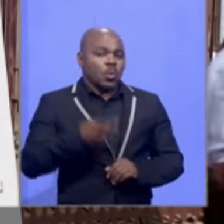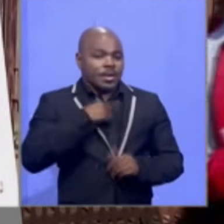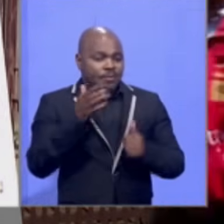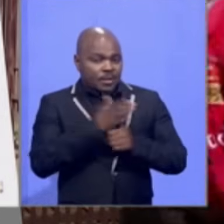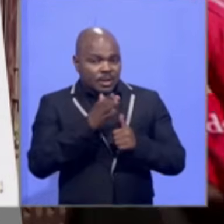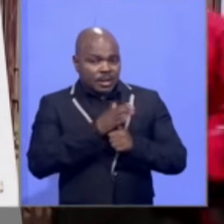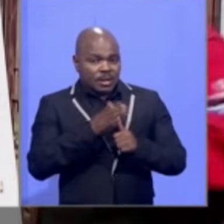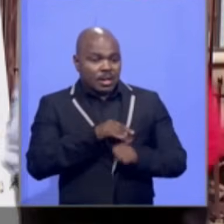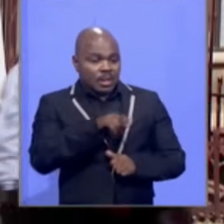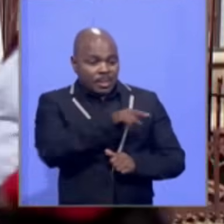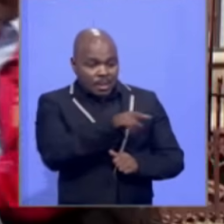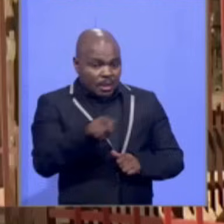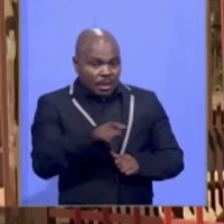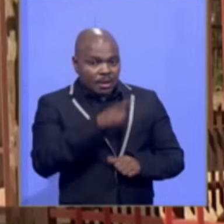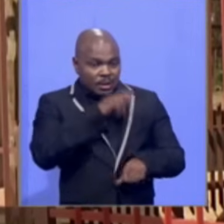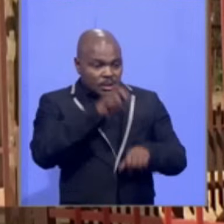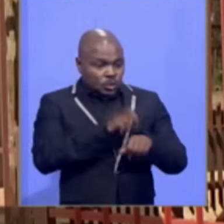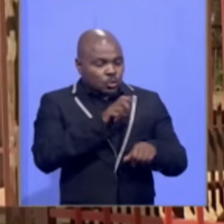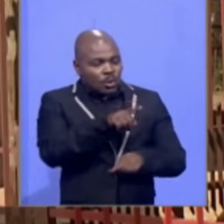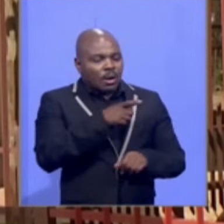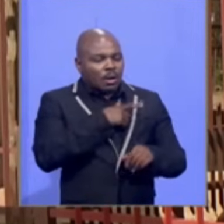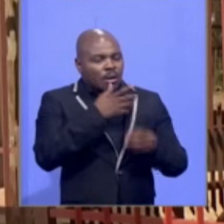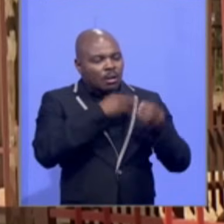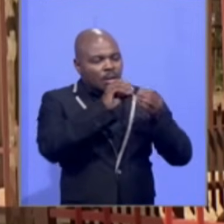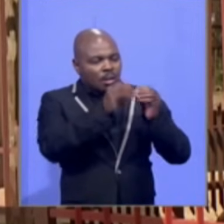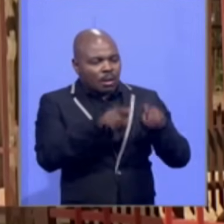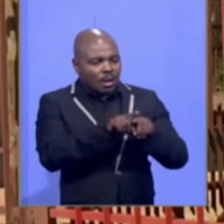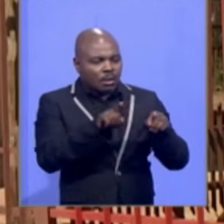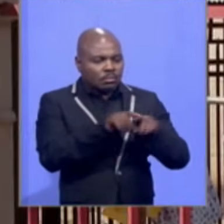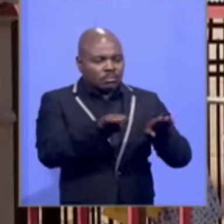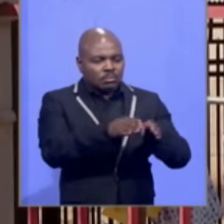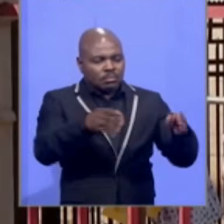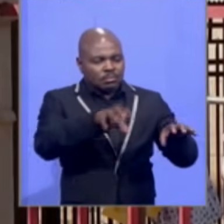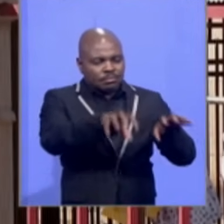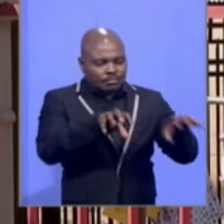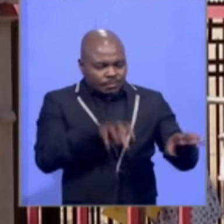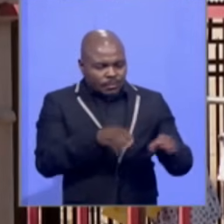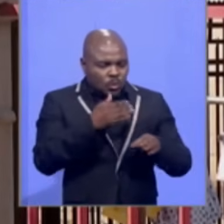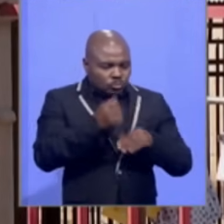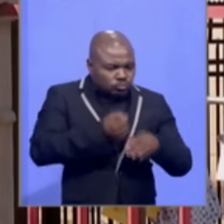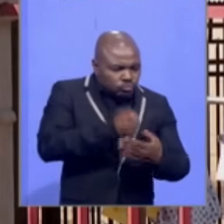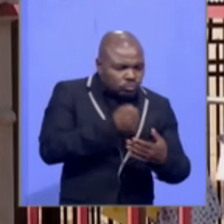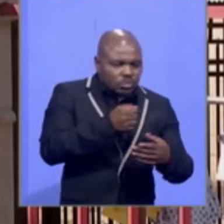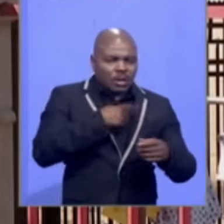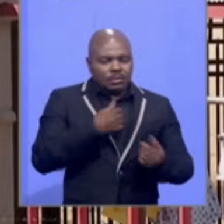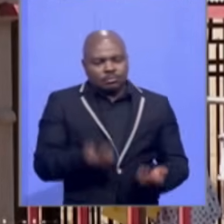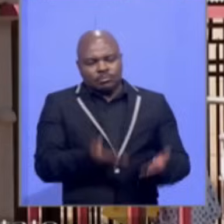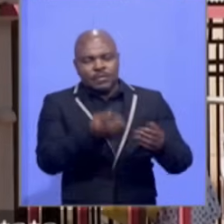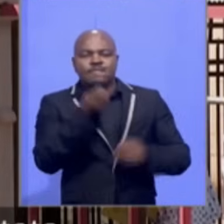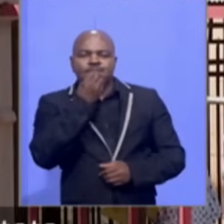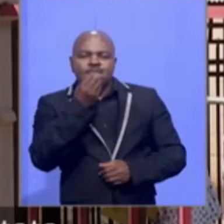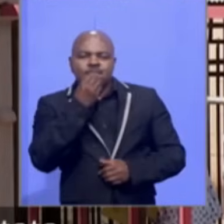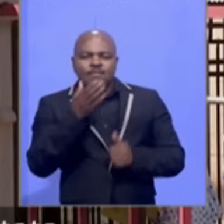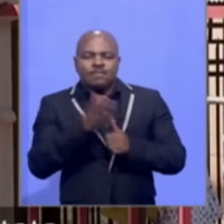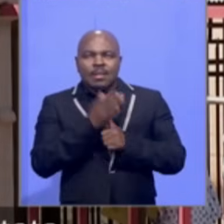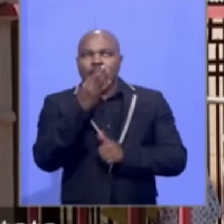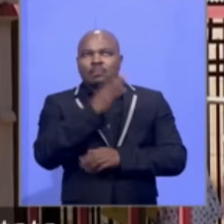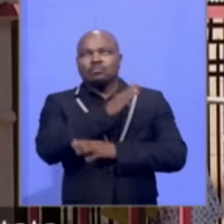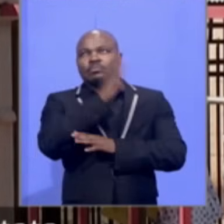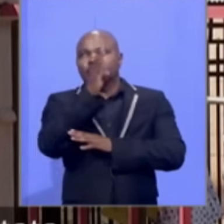access mo di-stofong tsa bona hore ba kgona ho phega re ba fa 3 meals a day. Projeke ena e ne e kgakolwe ka selemo